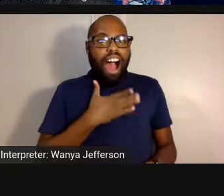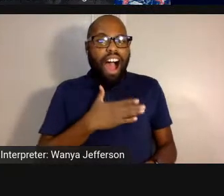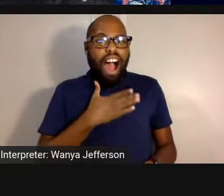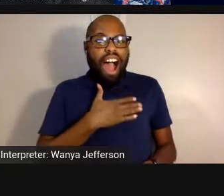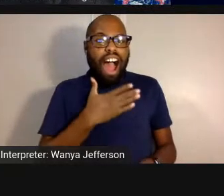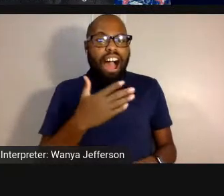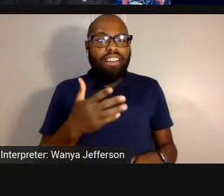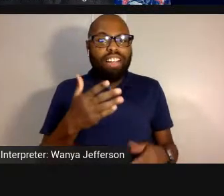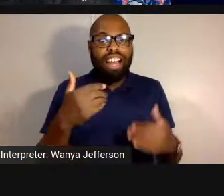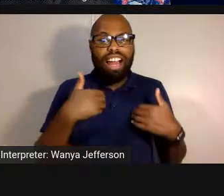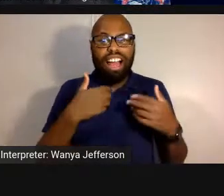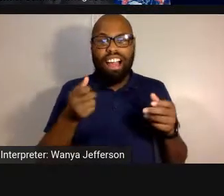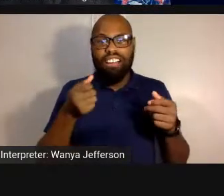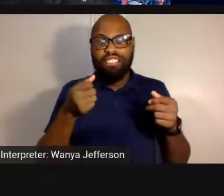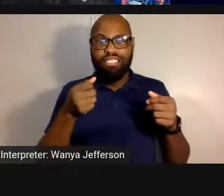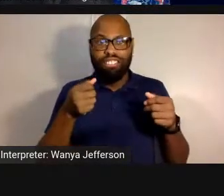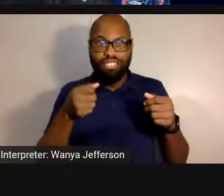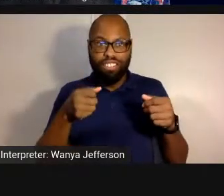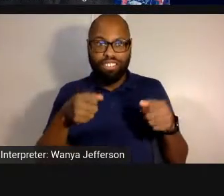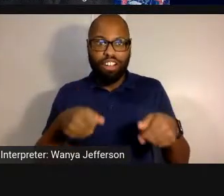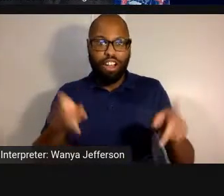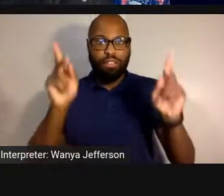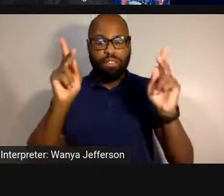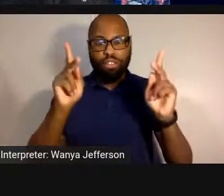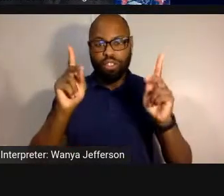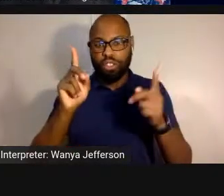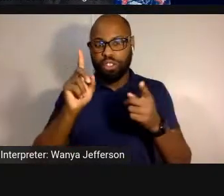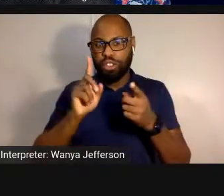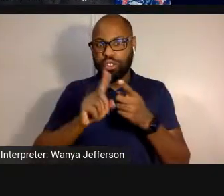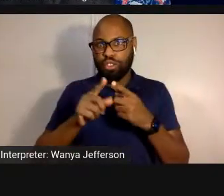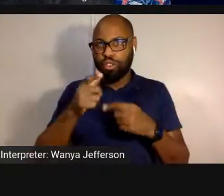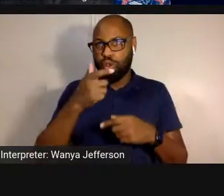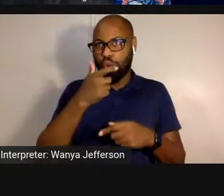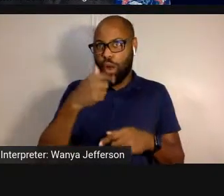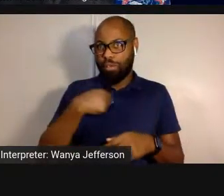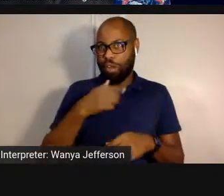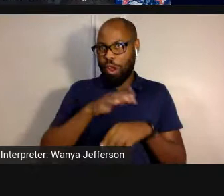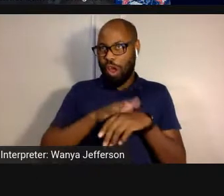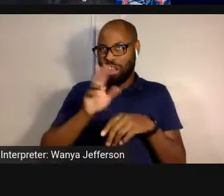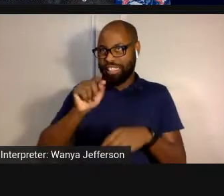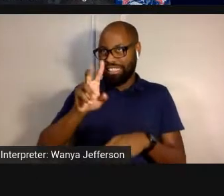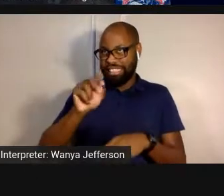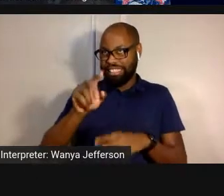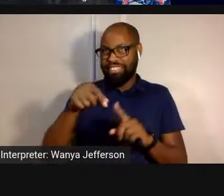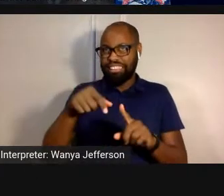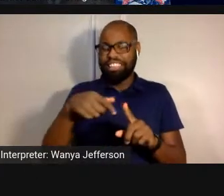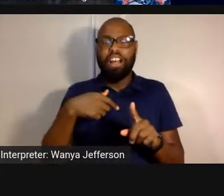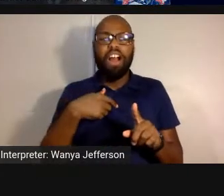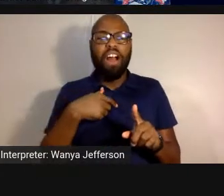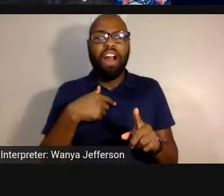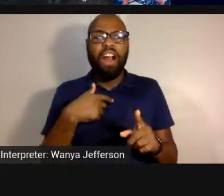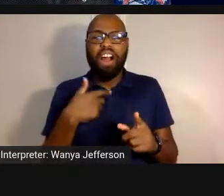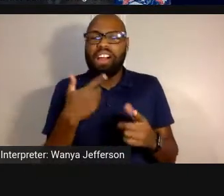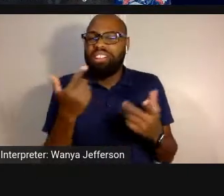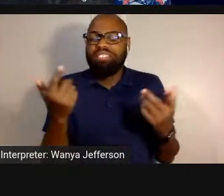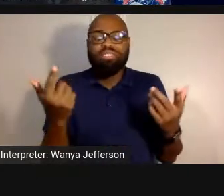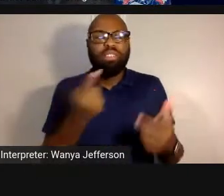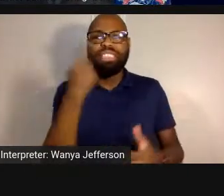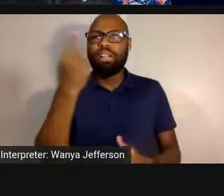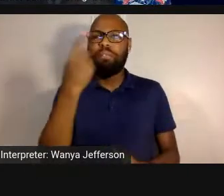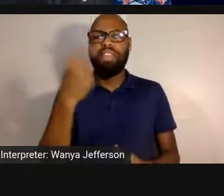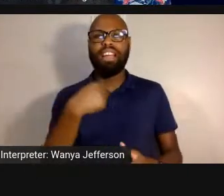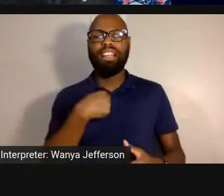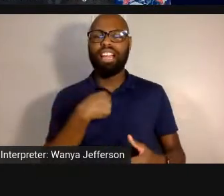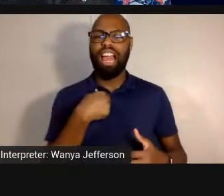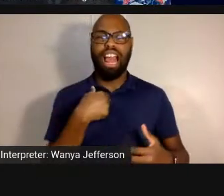opportunity to watch the movie on TV. And I just want to connect something really fast to a